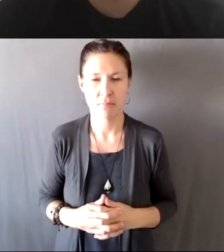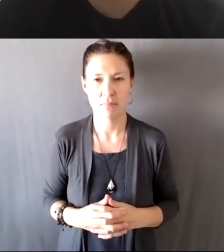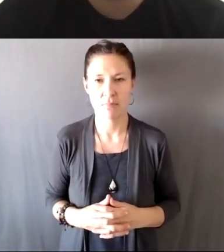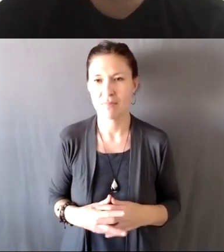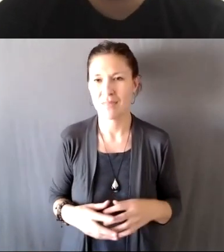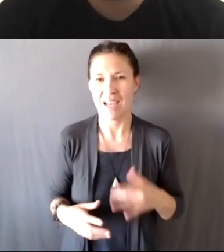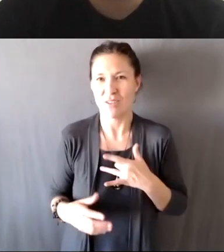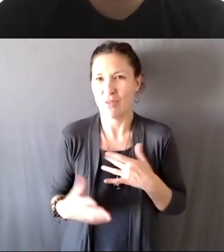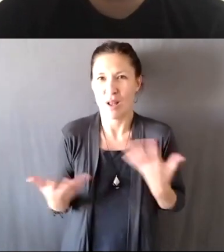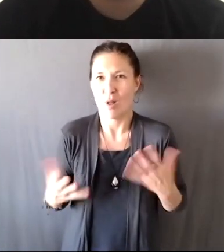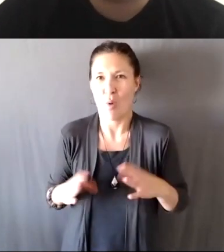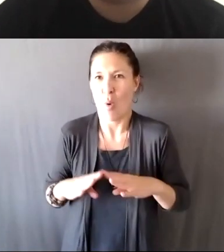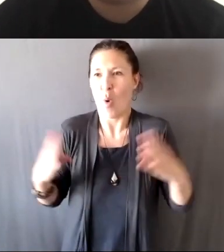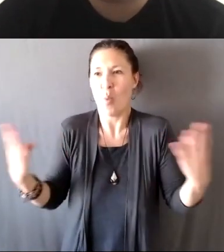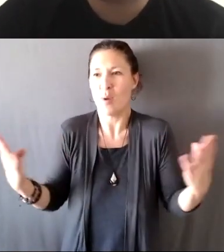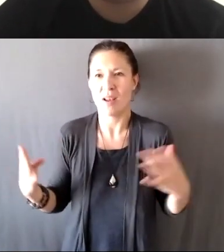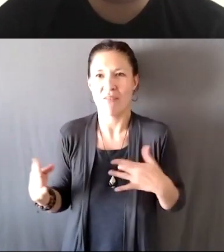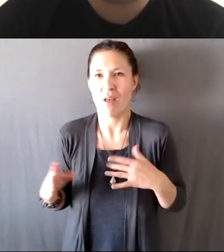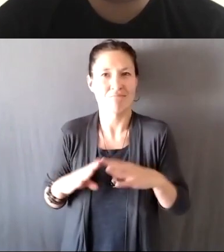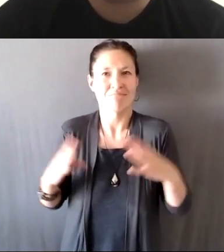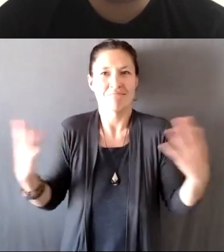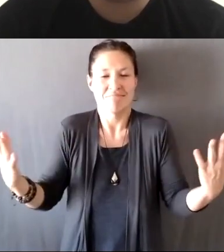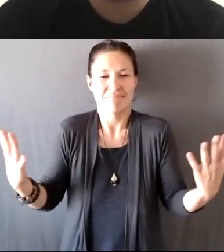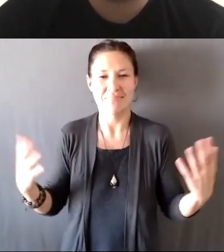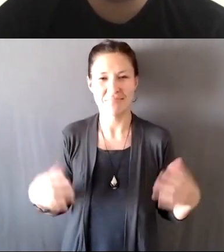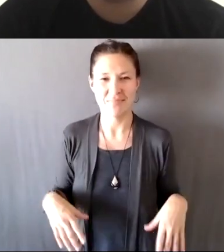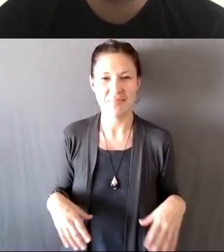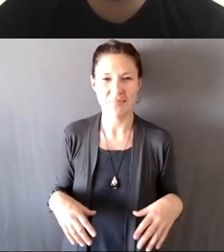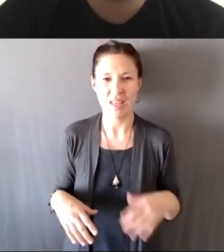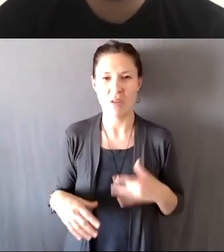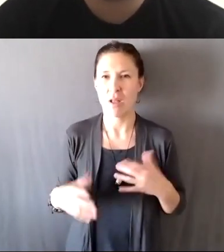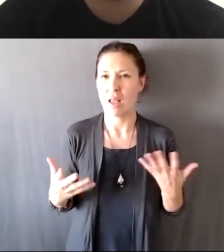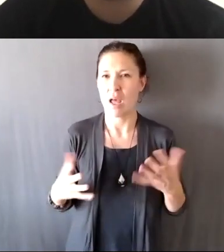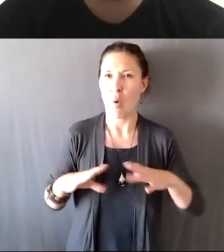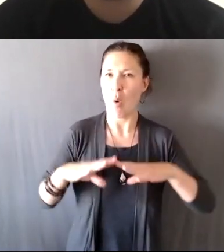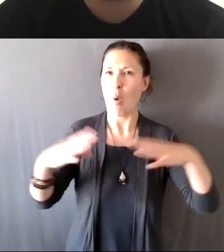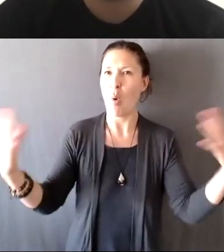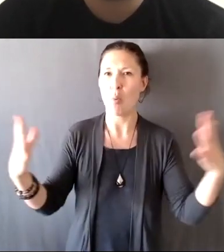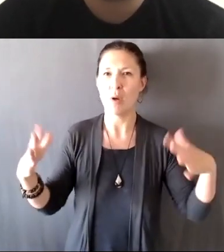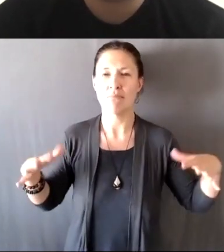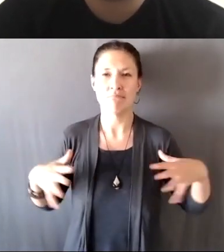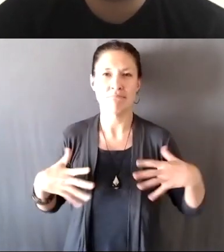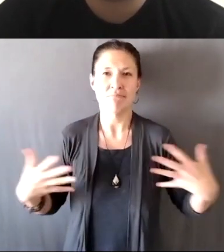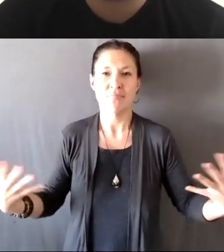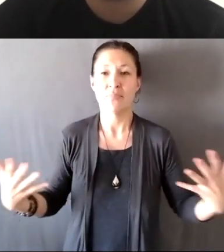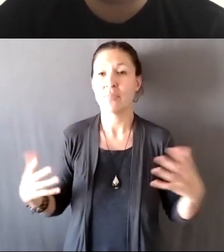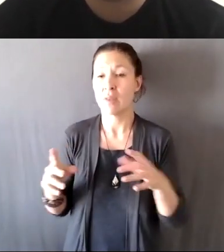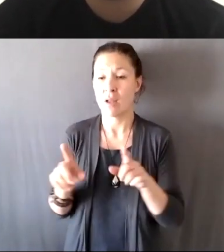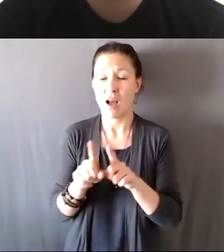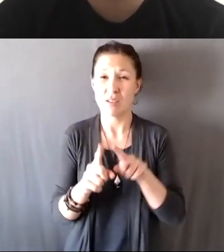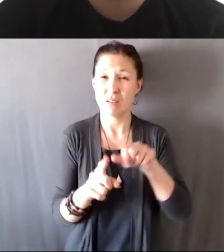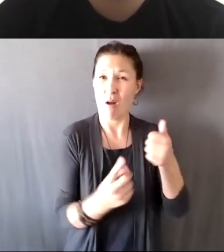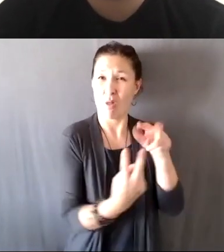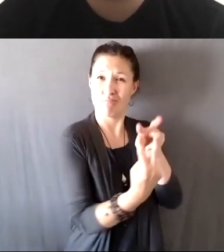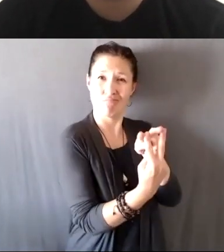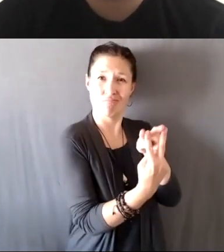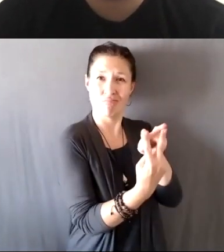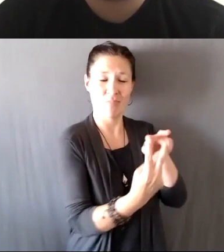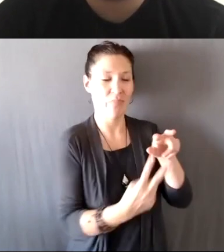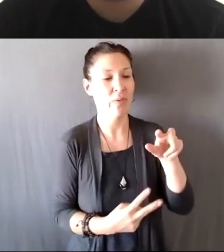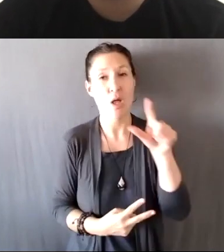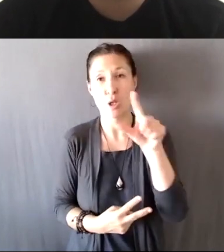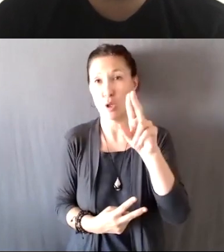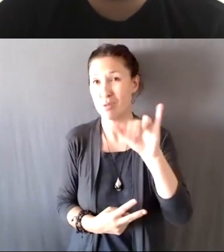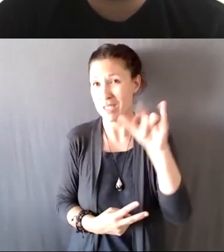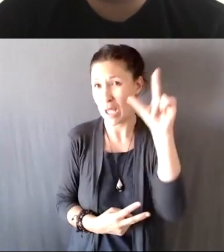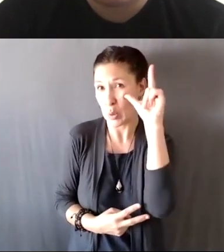spacious. I like that word when I saw it earlier too. Next, I want to thank our interpreters, Lucy and Bob. Thank you so much for